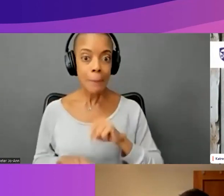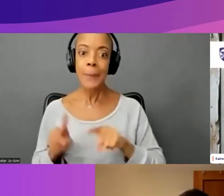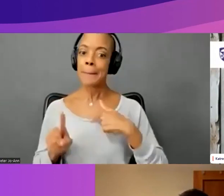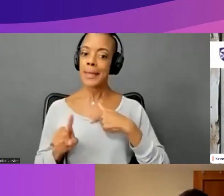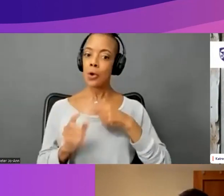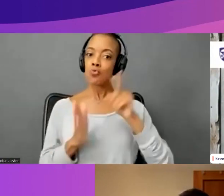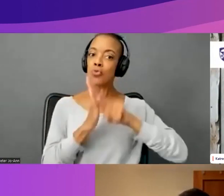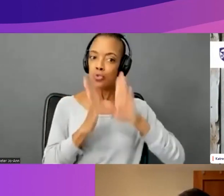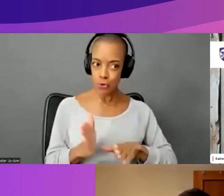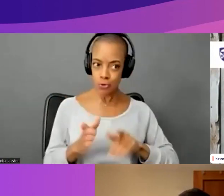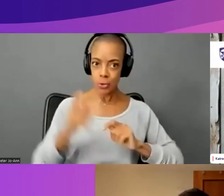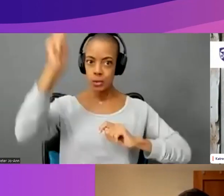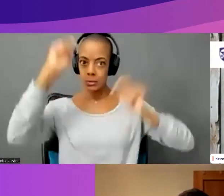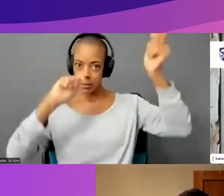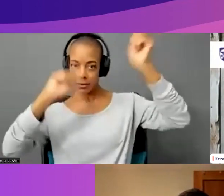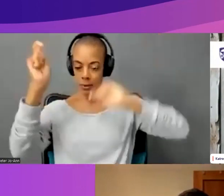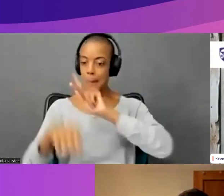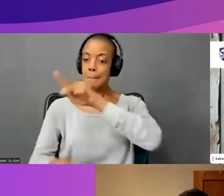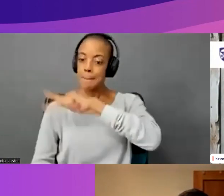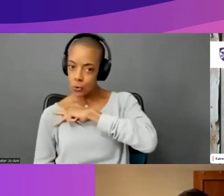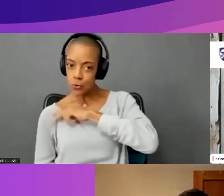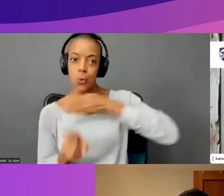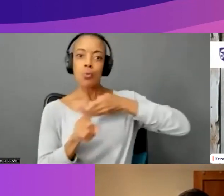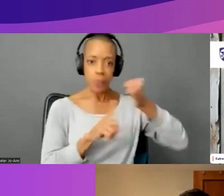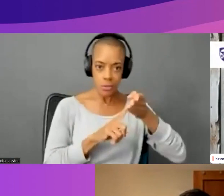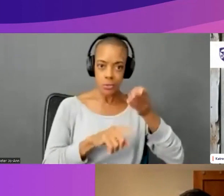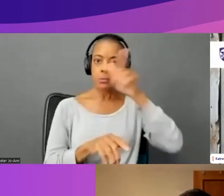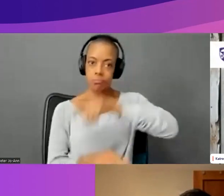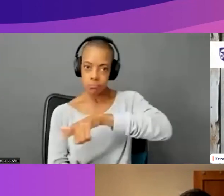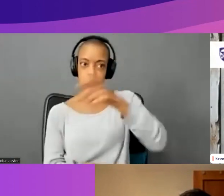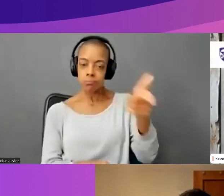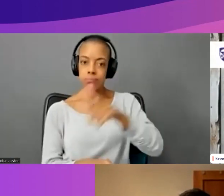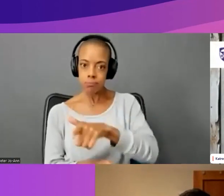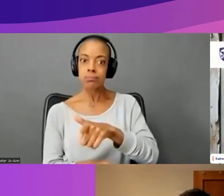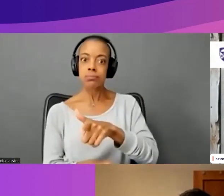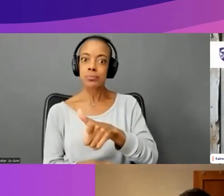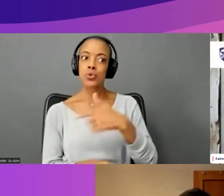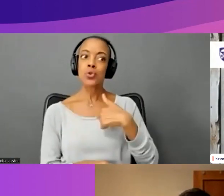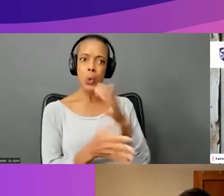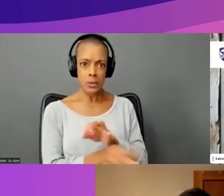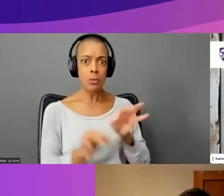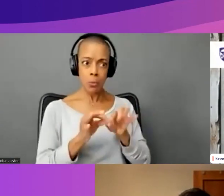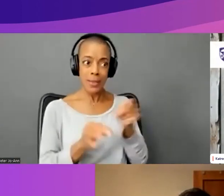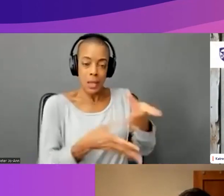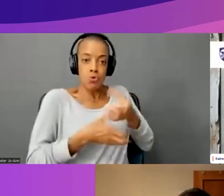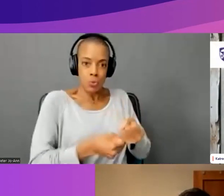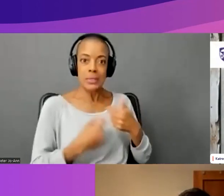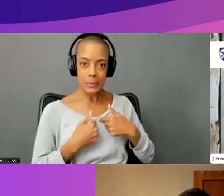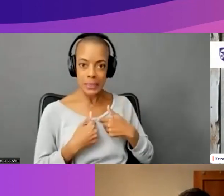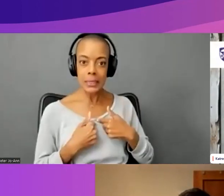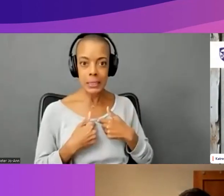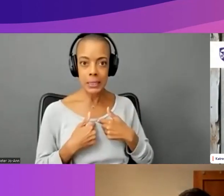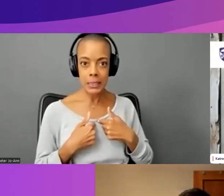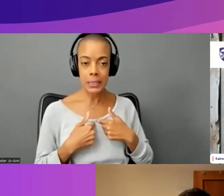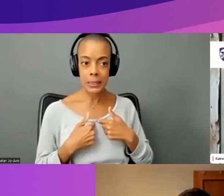make decisions about how I use this data. And so for them, it was also important to know, to trust me that that this experience